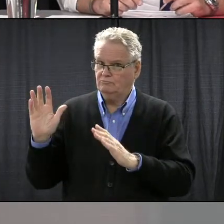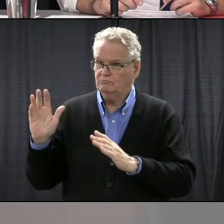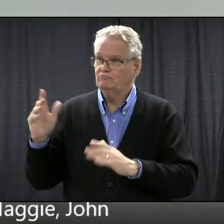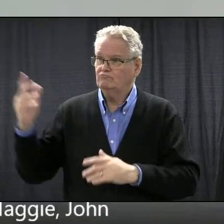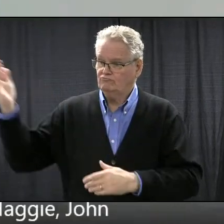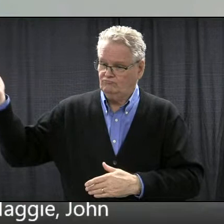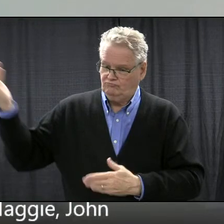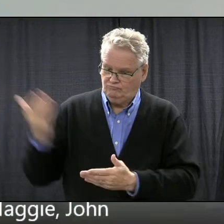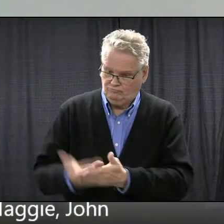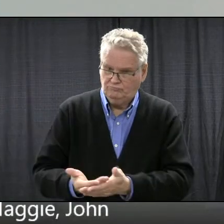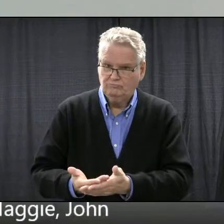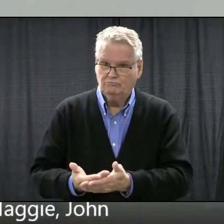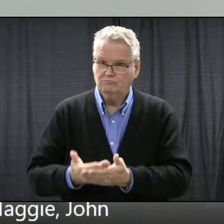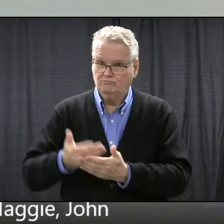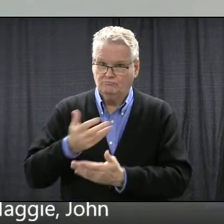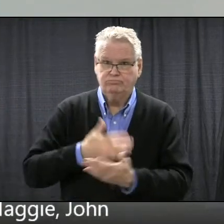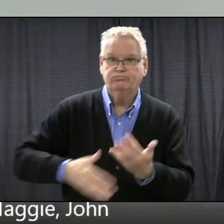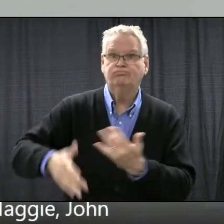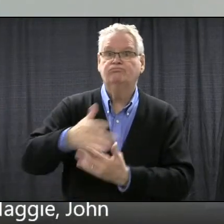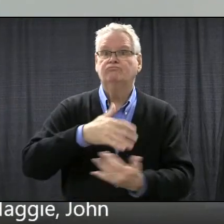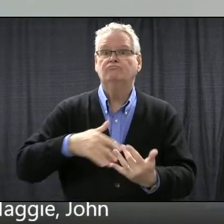self-isolate?